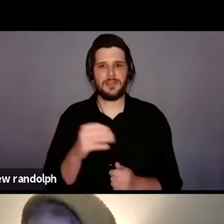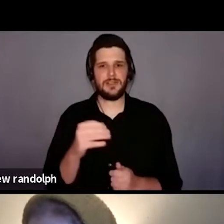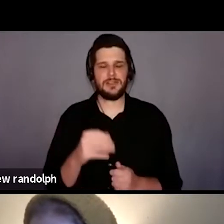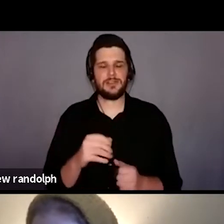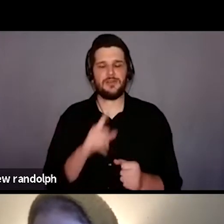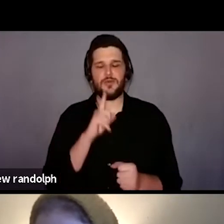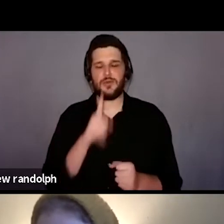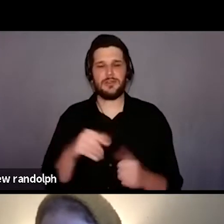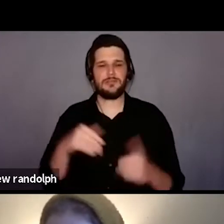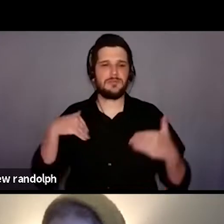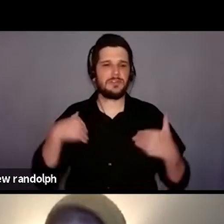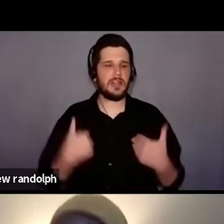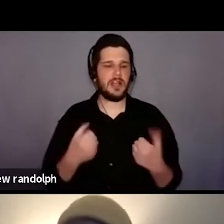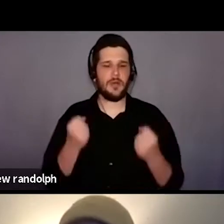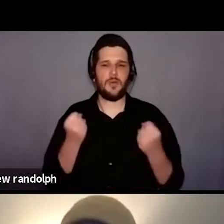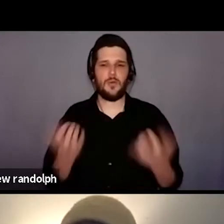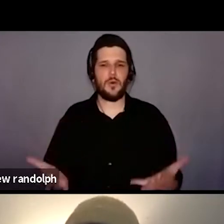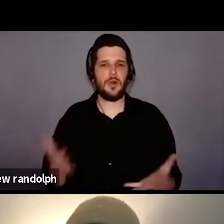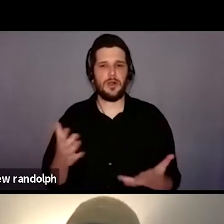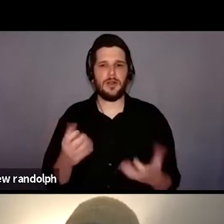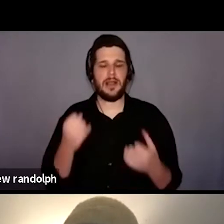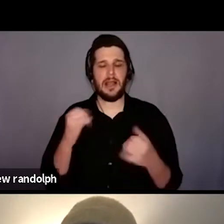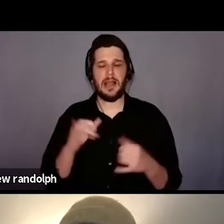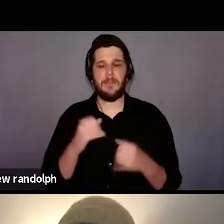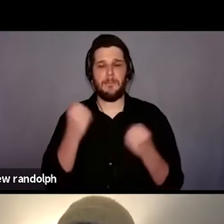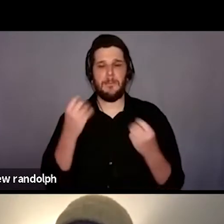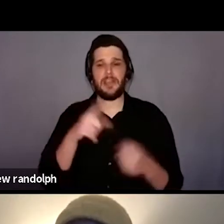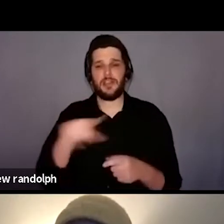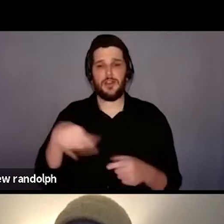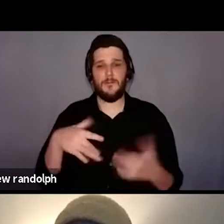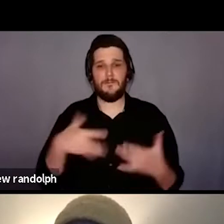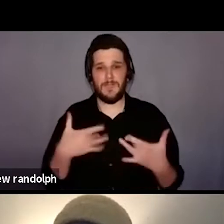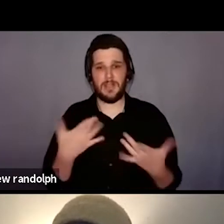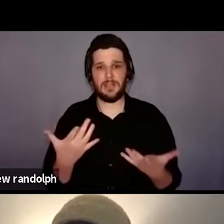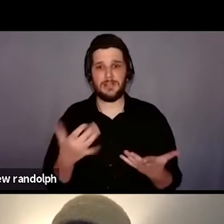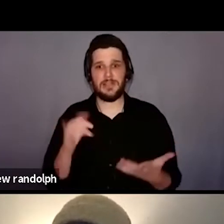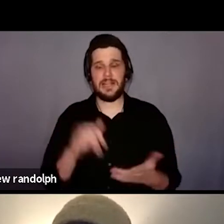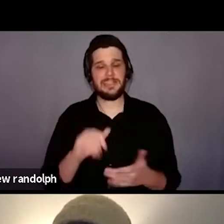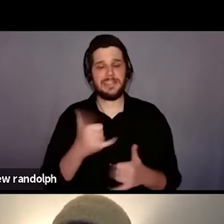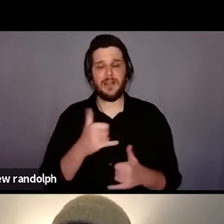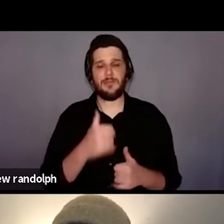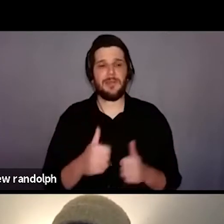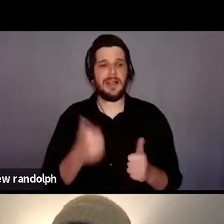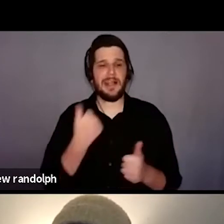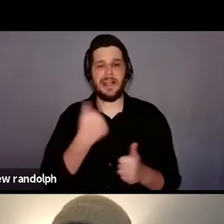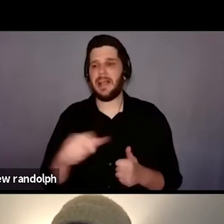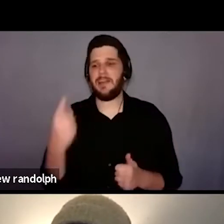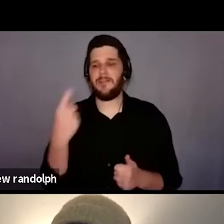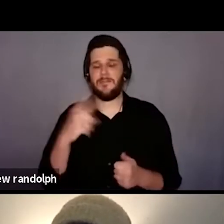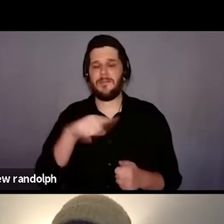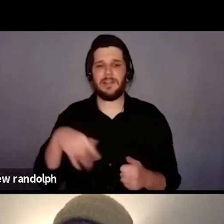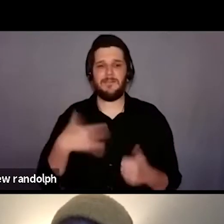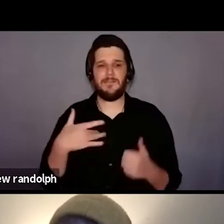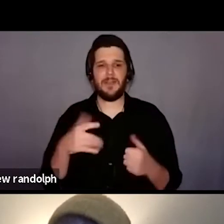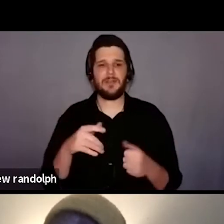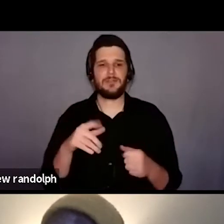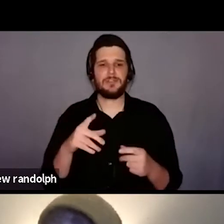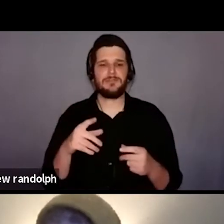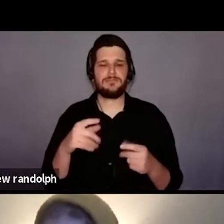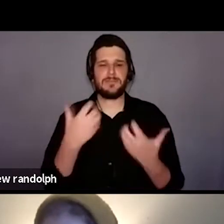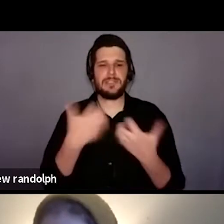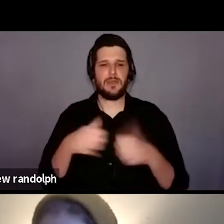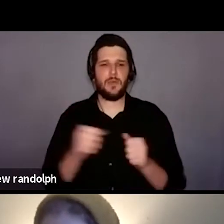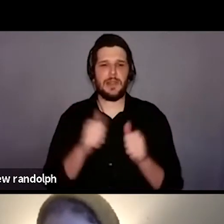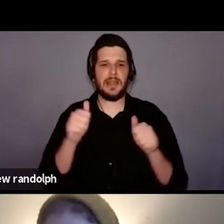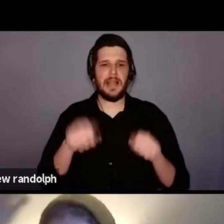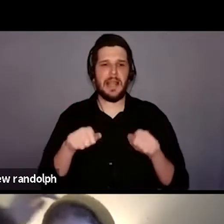exhausted is how many of you feel, and it's how any of us feel dealing with ableism day in and day out. And